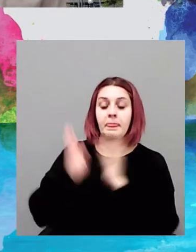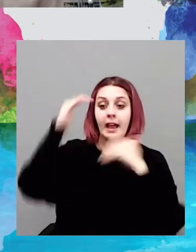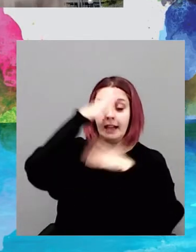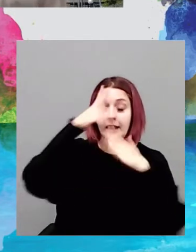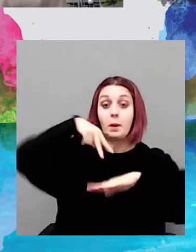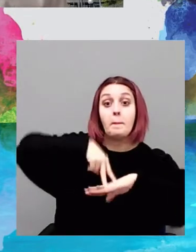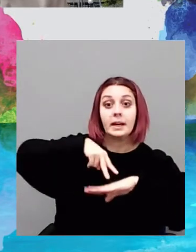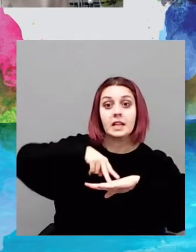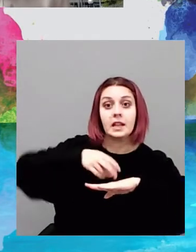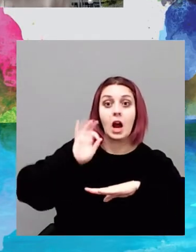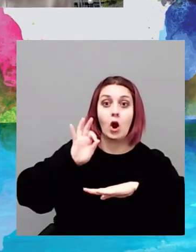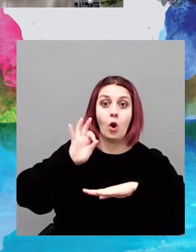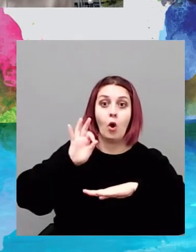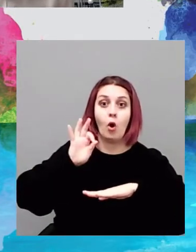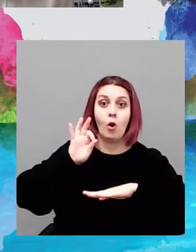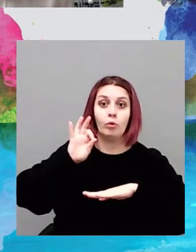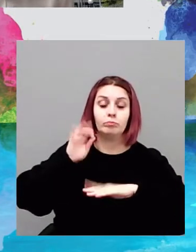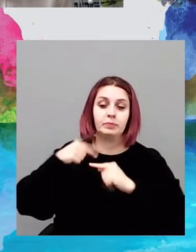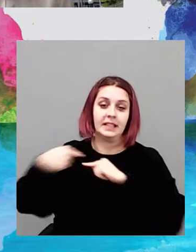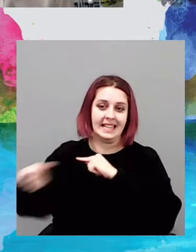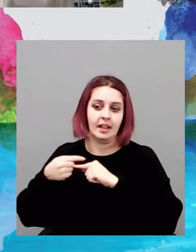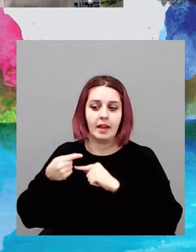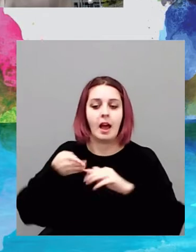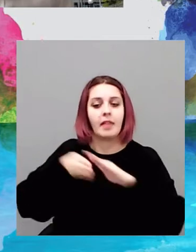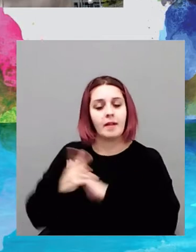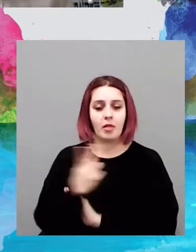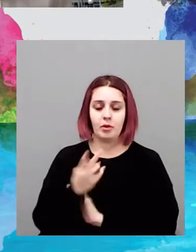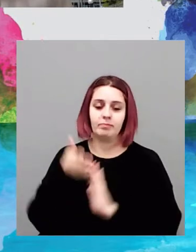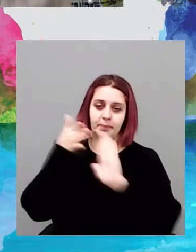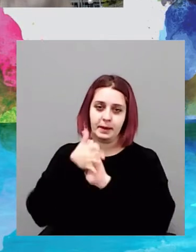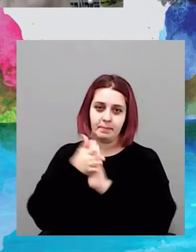This is for in-person customer care and online care.